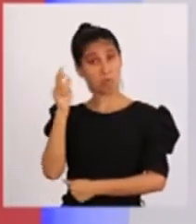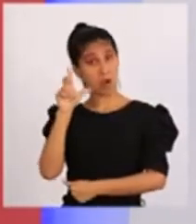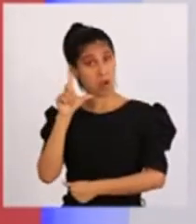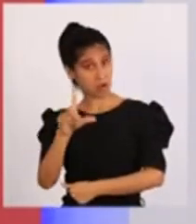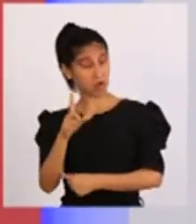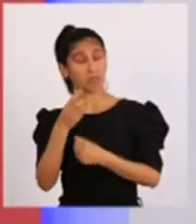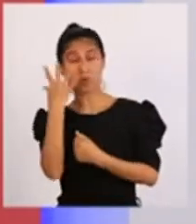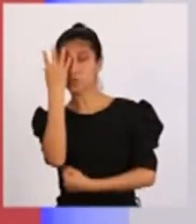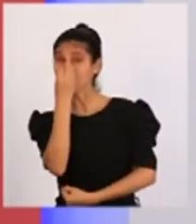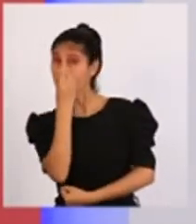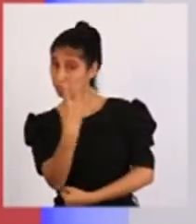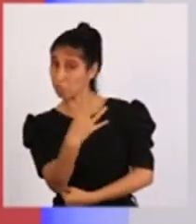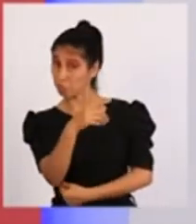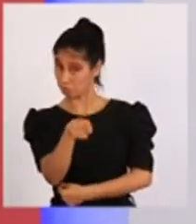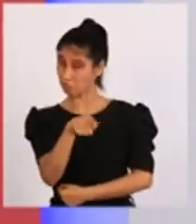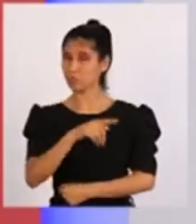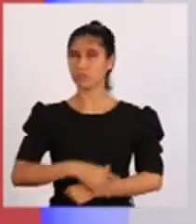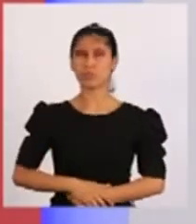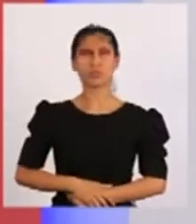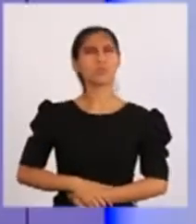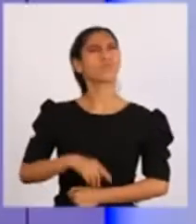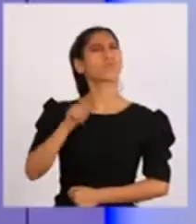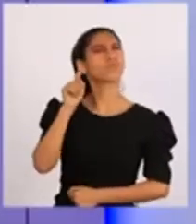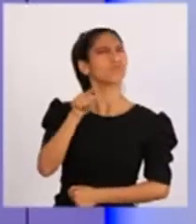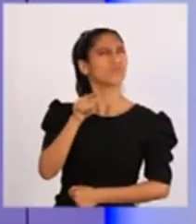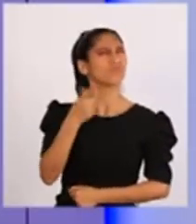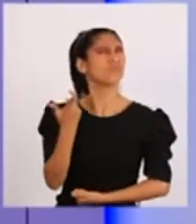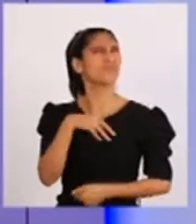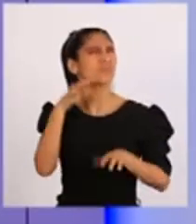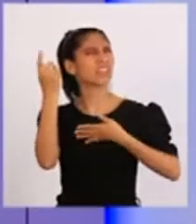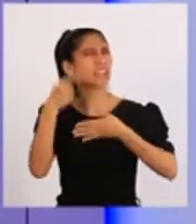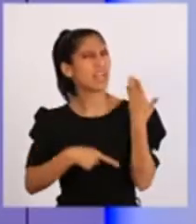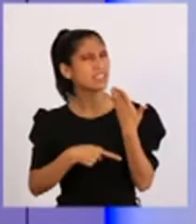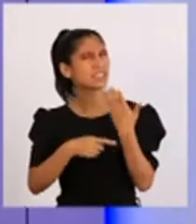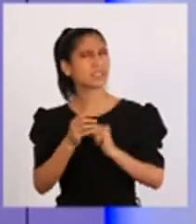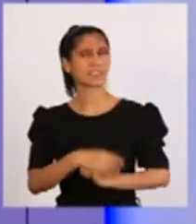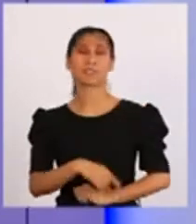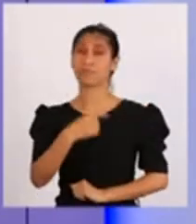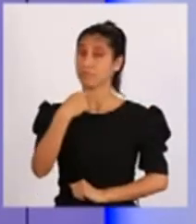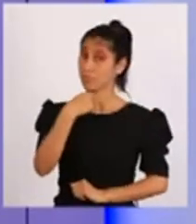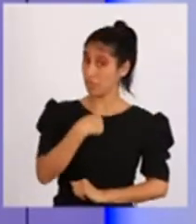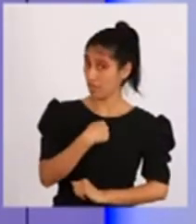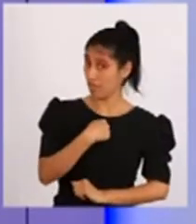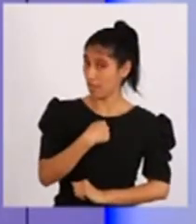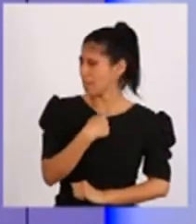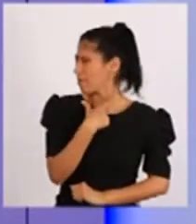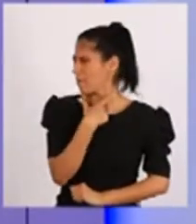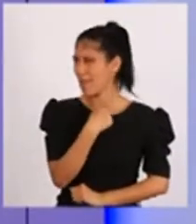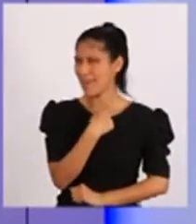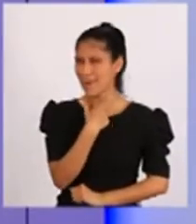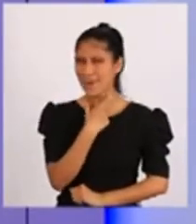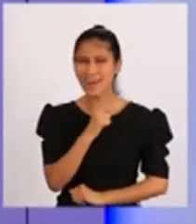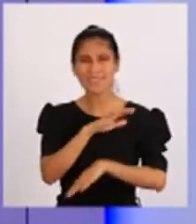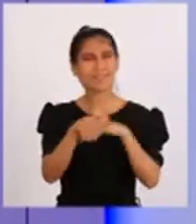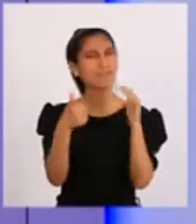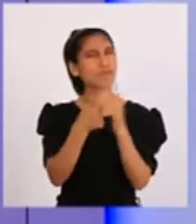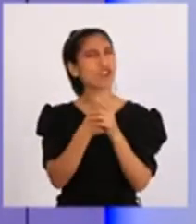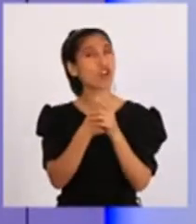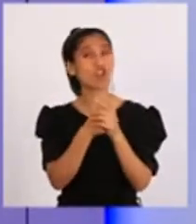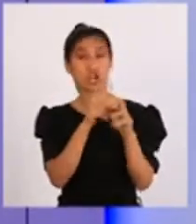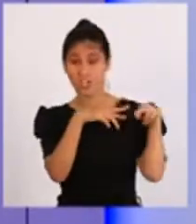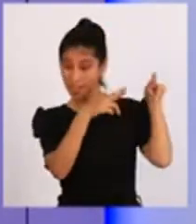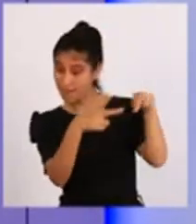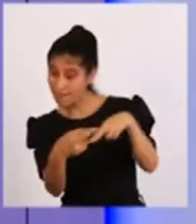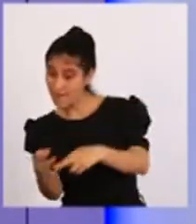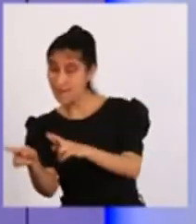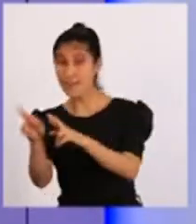beautiful. What's your profession? Well, I am a scientist. I clean water from lakes,